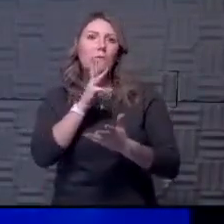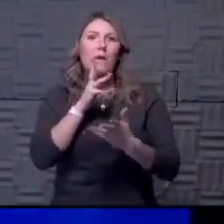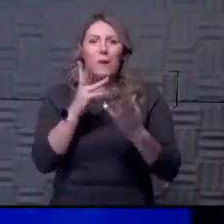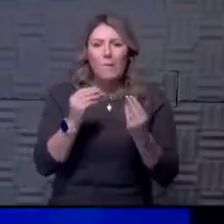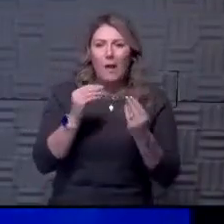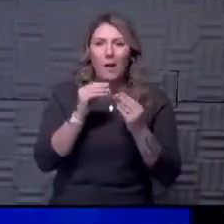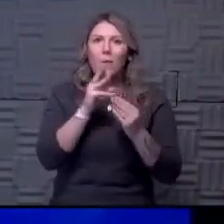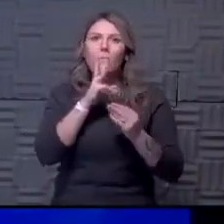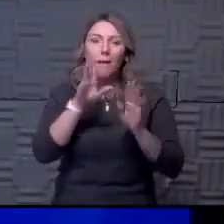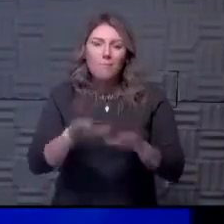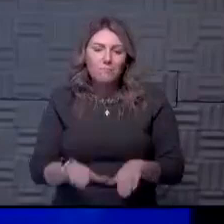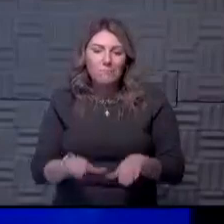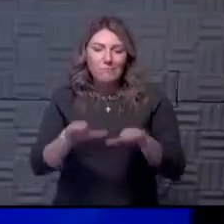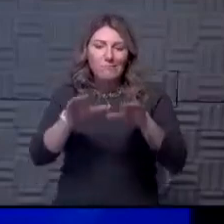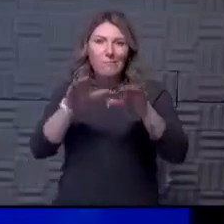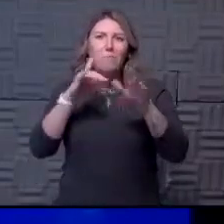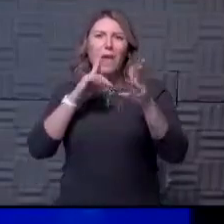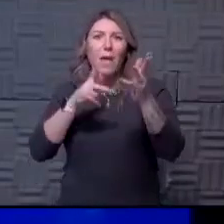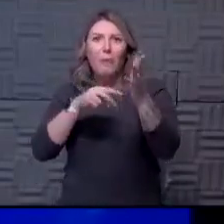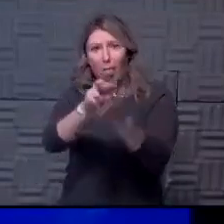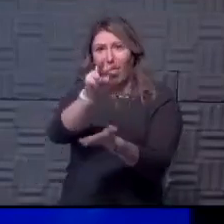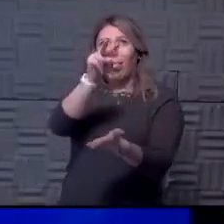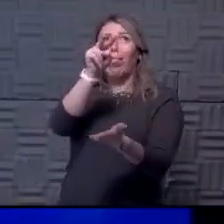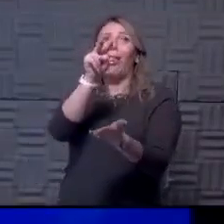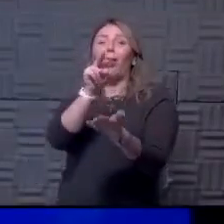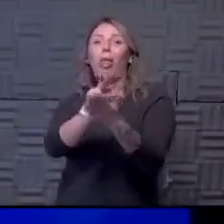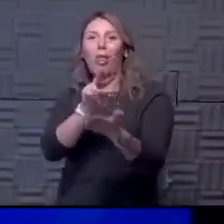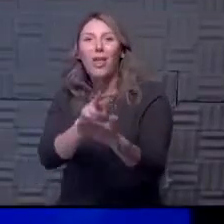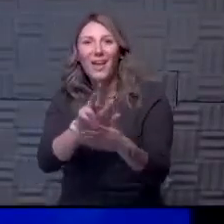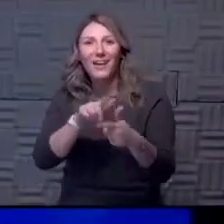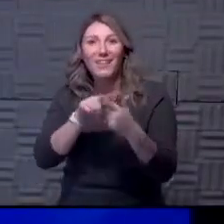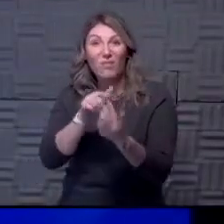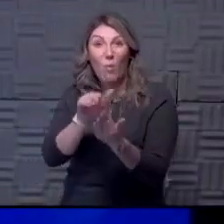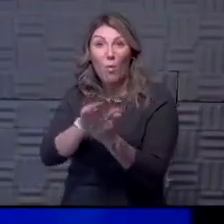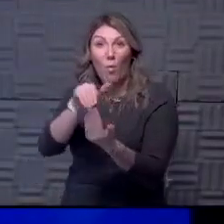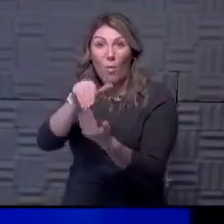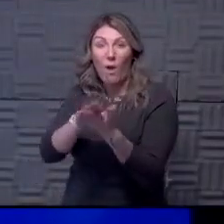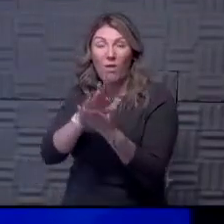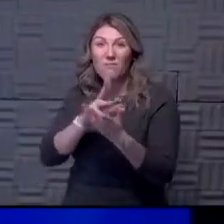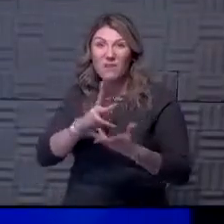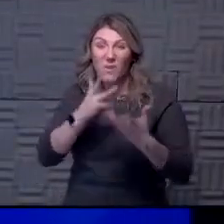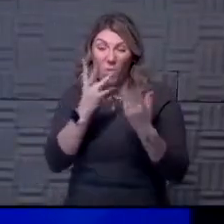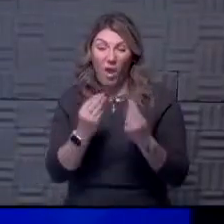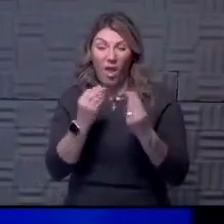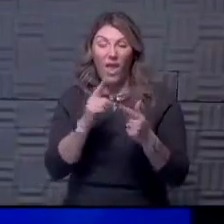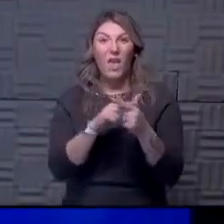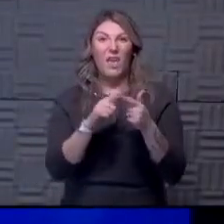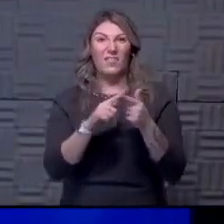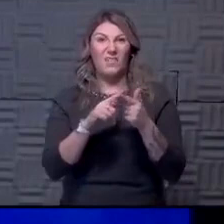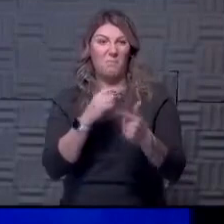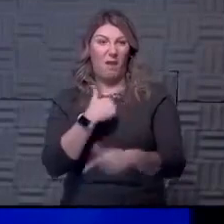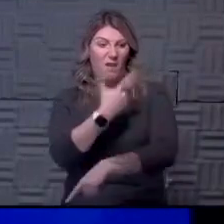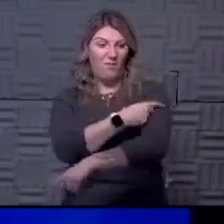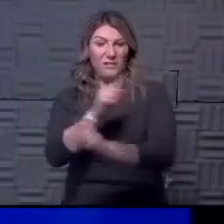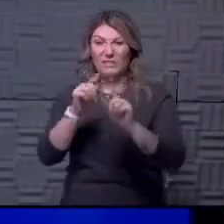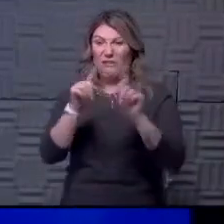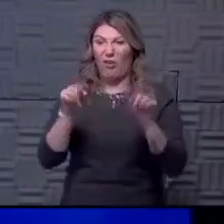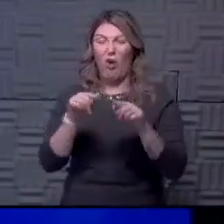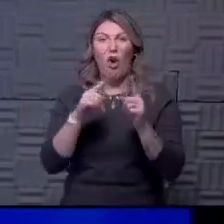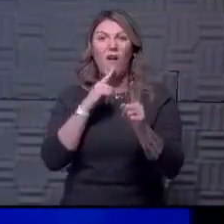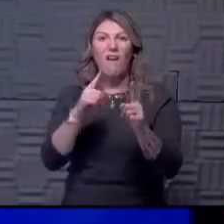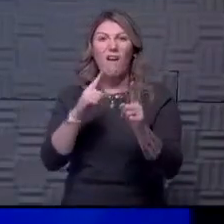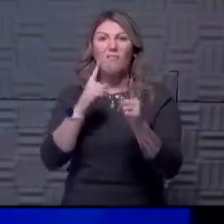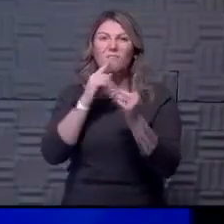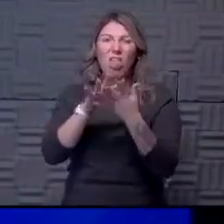kind of had a little slide in the river a bit, and so my wallet got wet, and so did the vaccine card, and then the ink all blurred. You can't tell anything on it. So they're